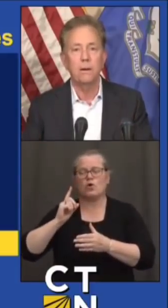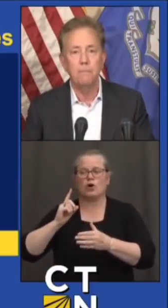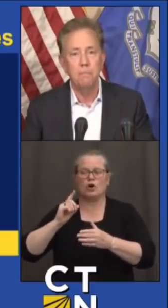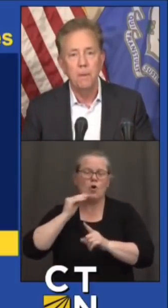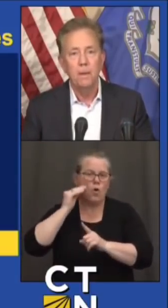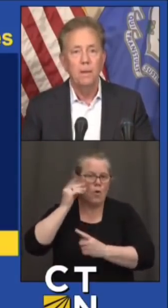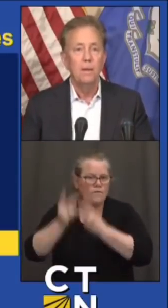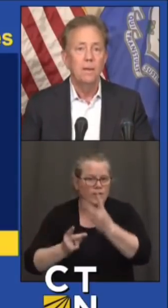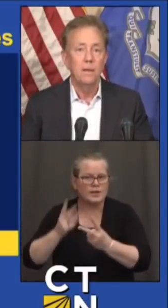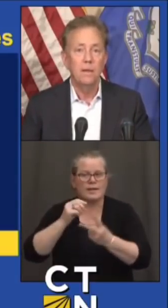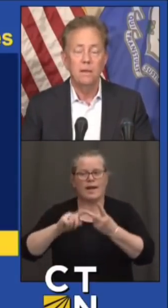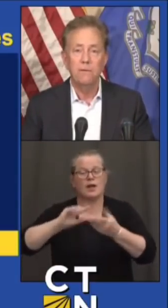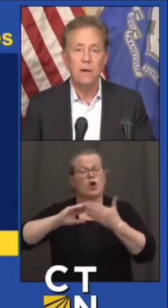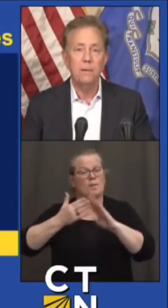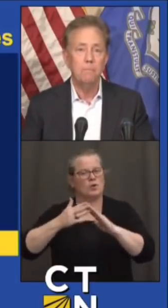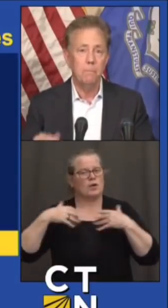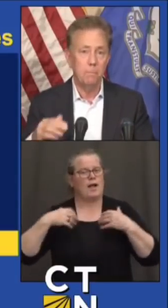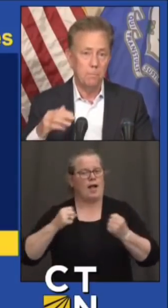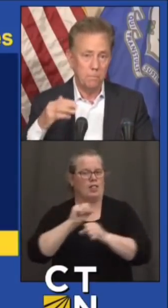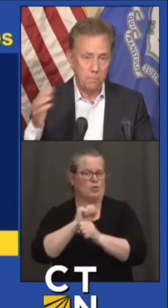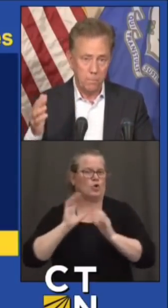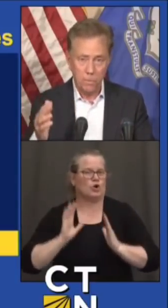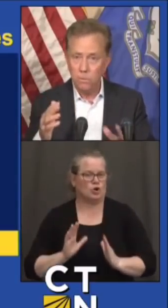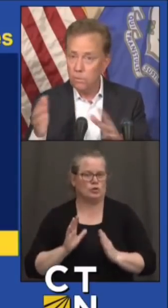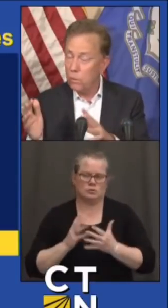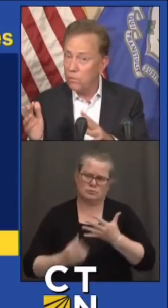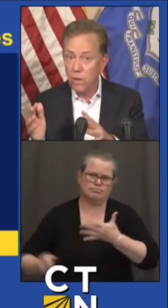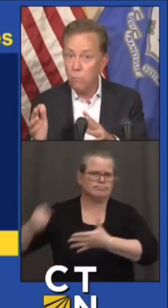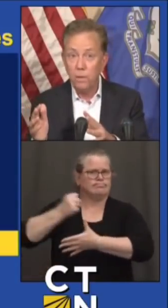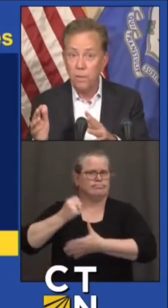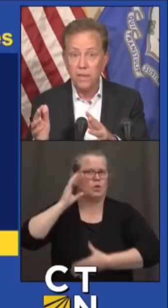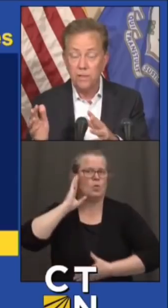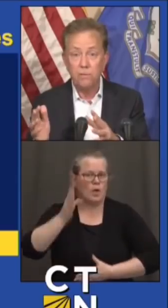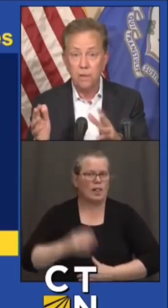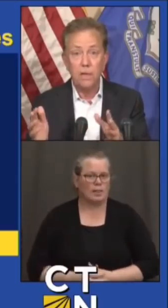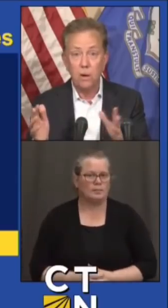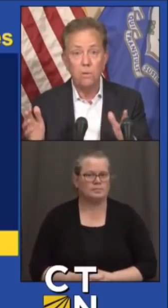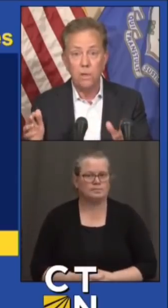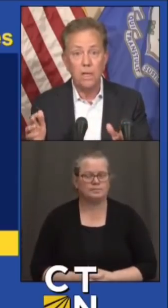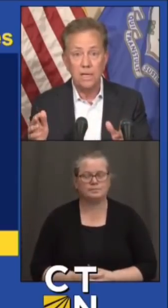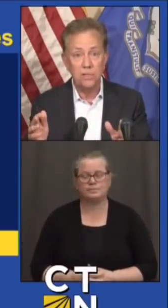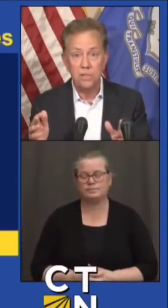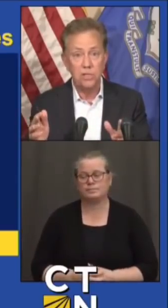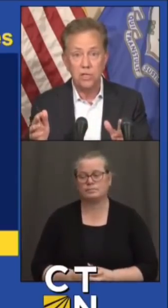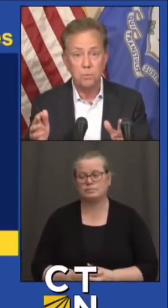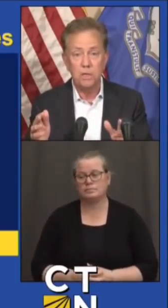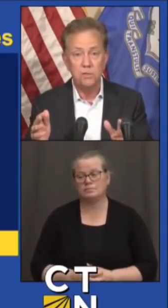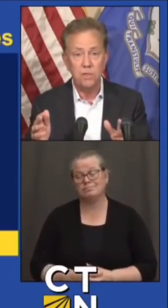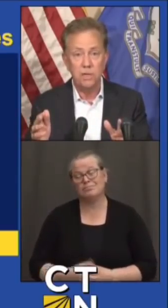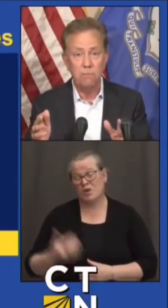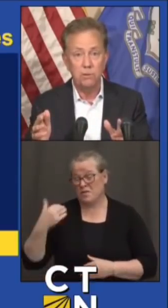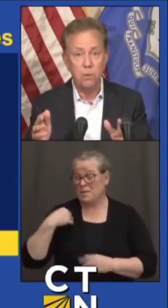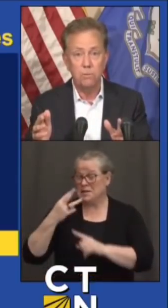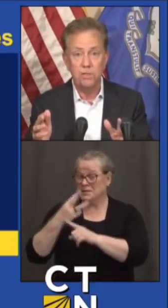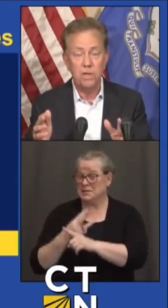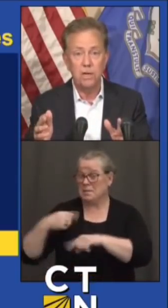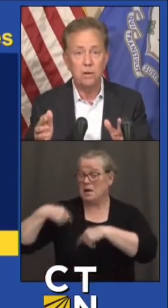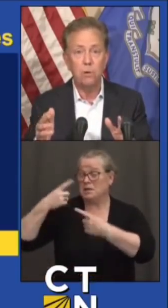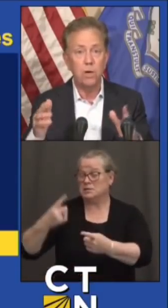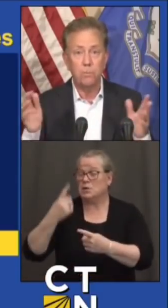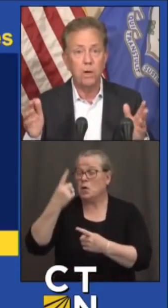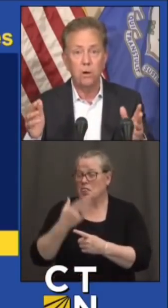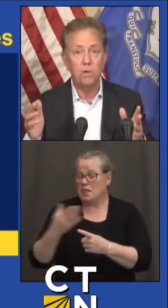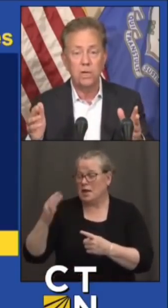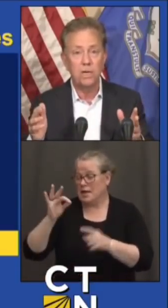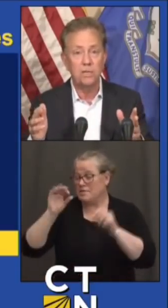Look, if I could have done one thing differently over the last 6 months, it was when we said